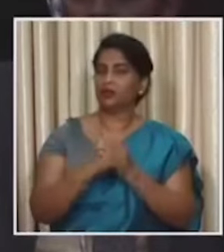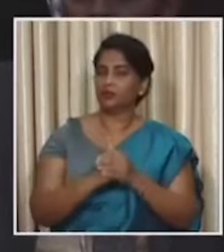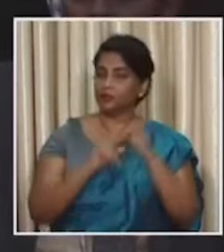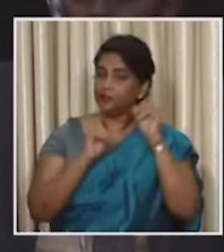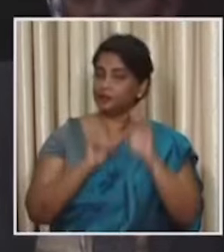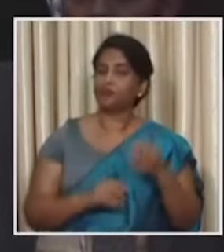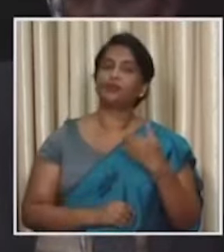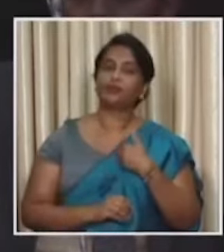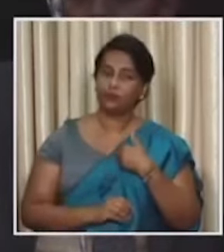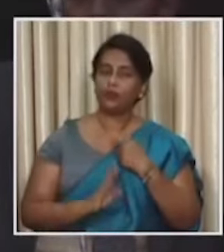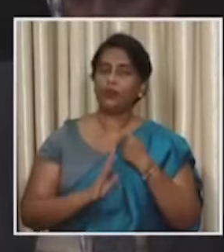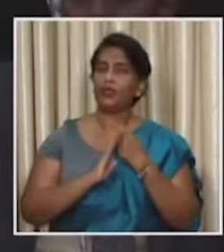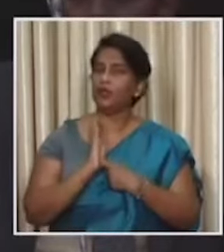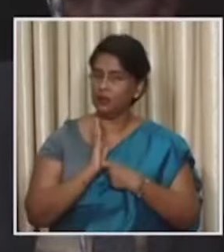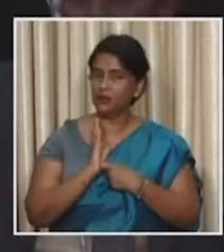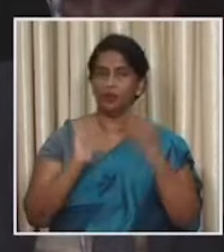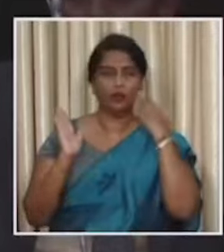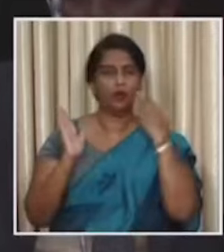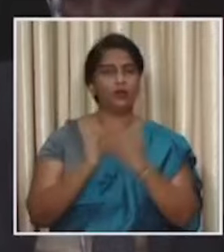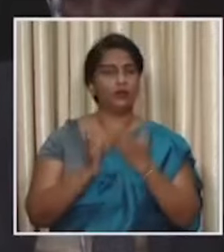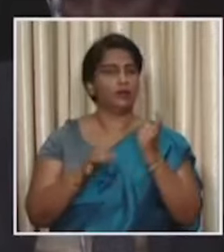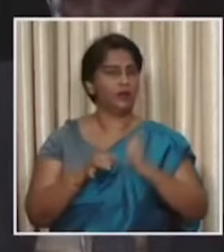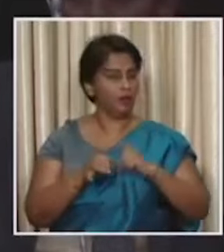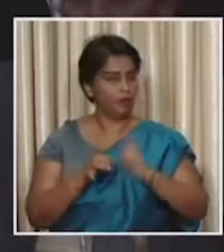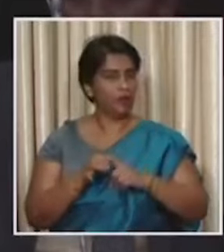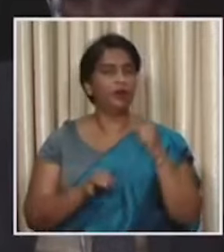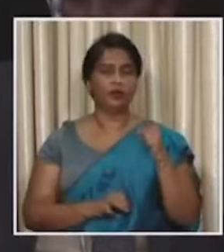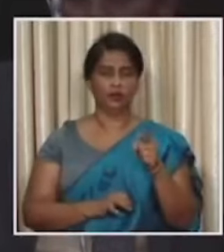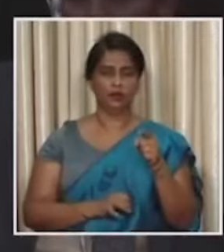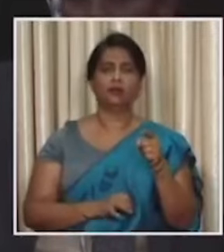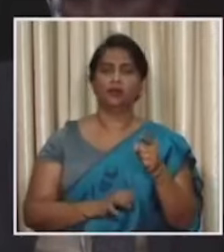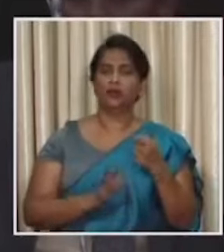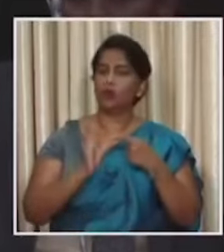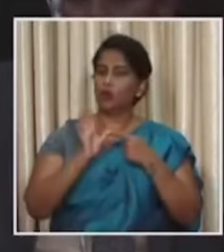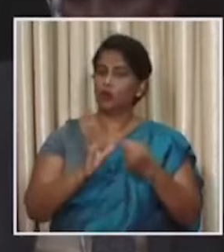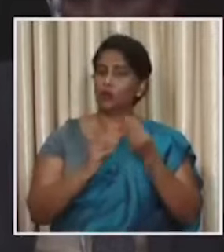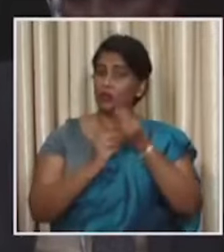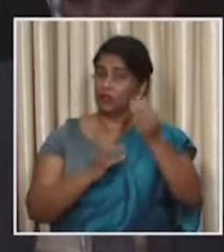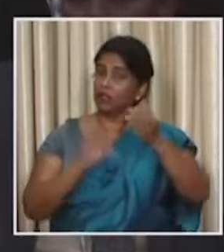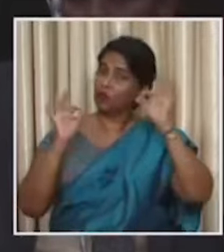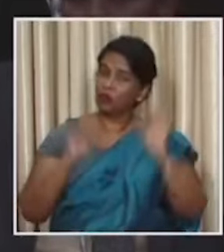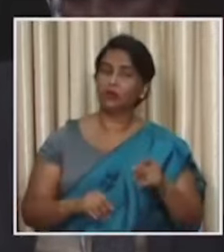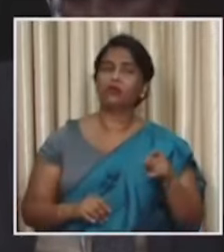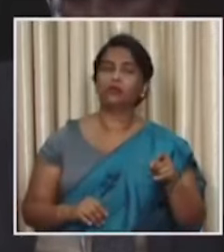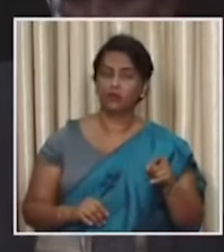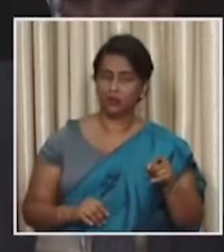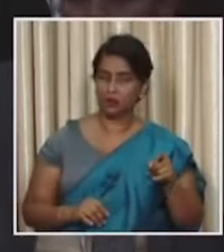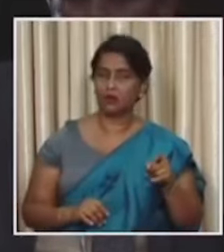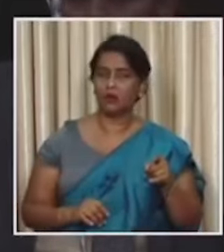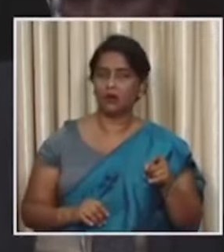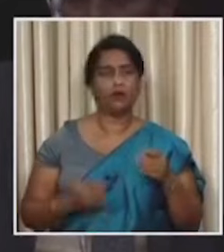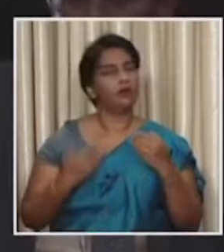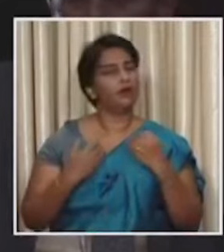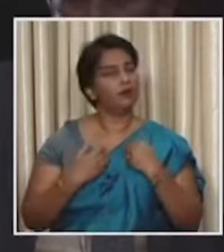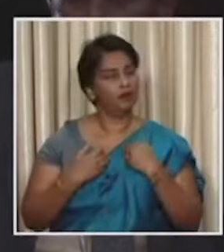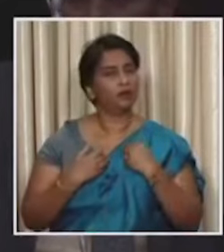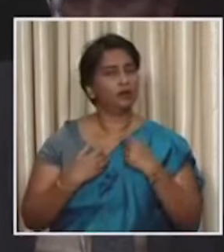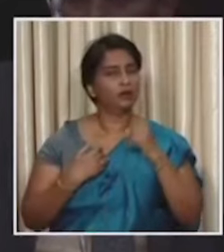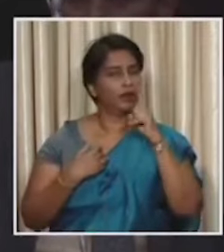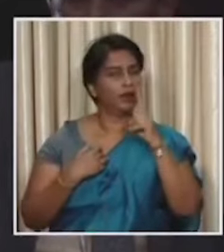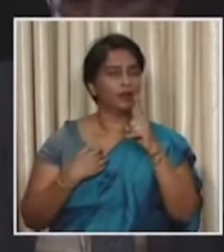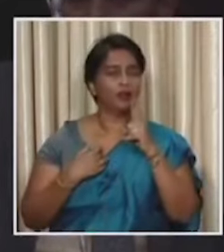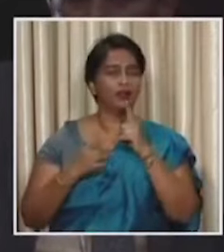legitimate reasons and finding solutions, to simply allow one as completely unbanned and being allowed